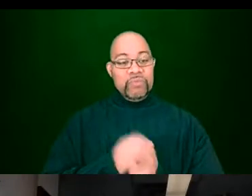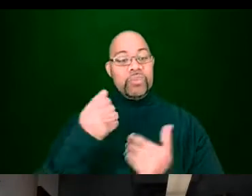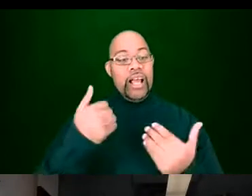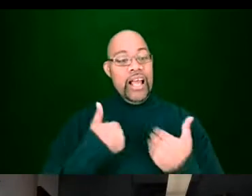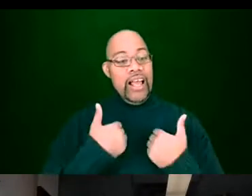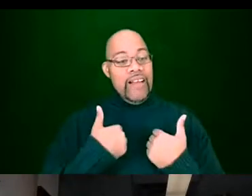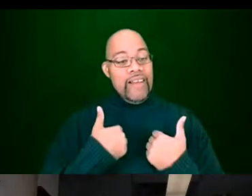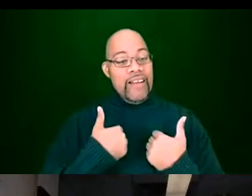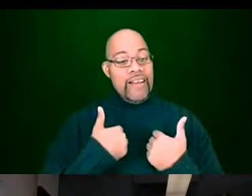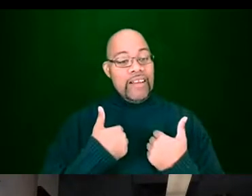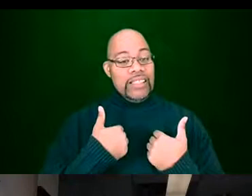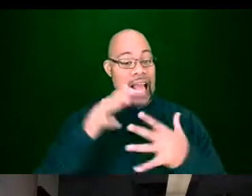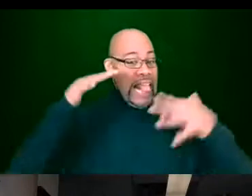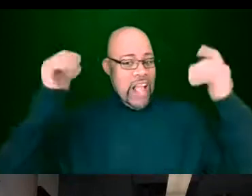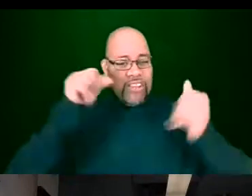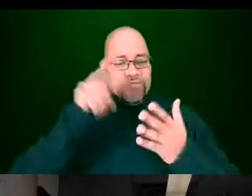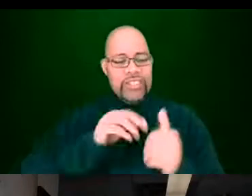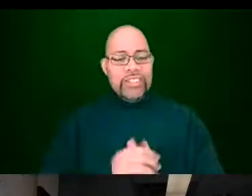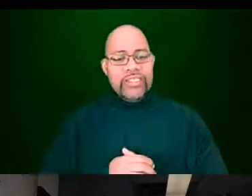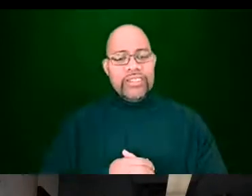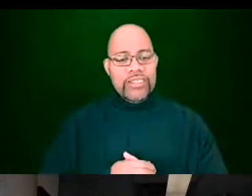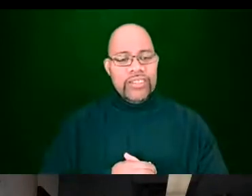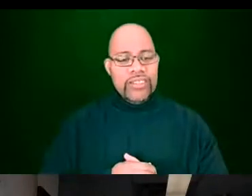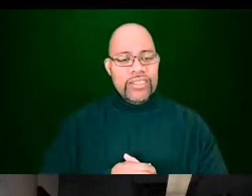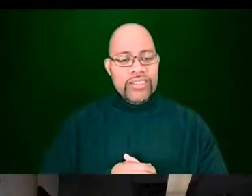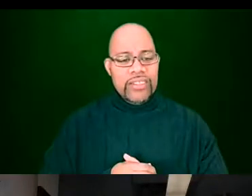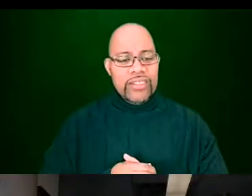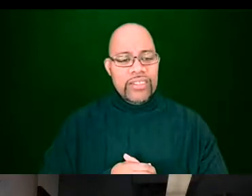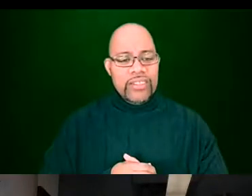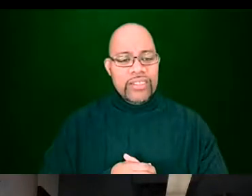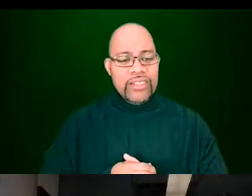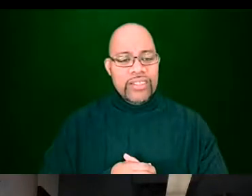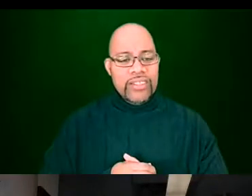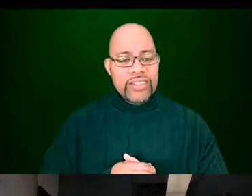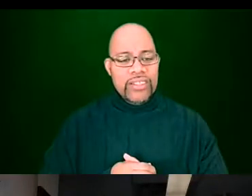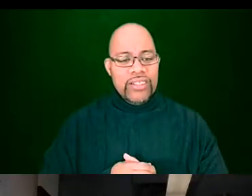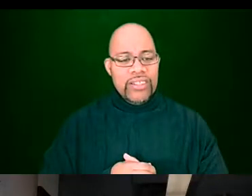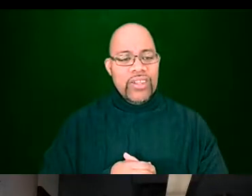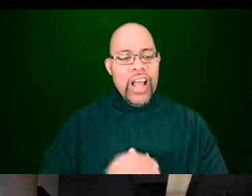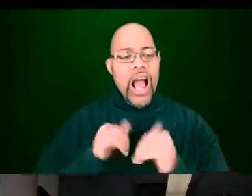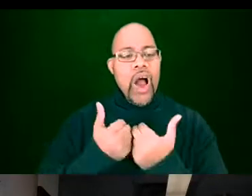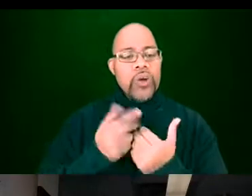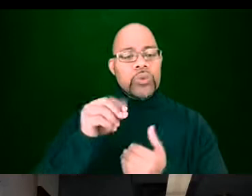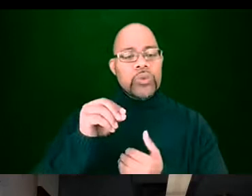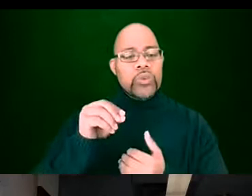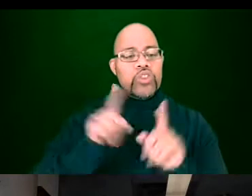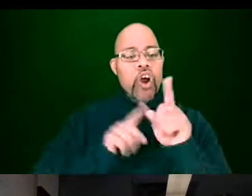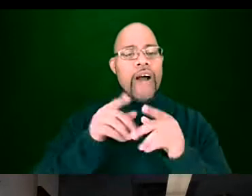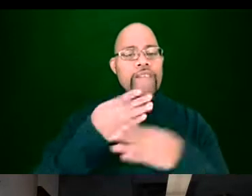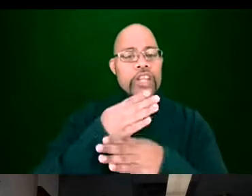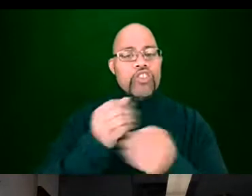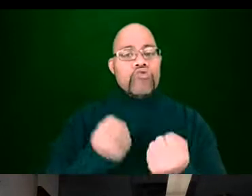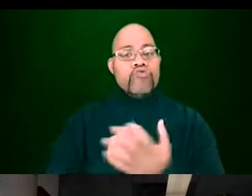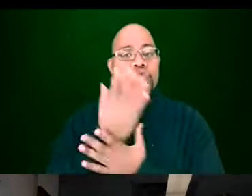nice and loud. How do starfish grow their arms? How do starfish grow